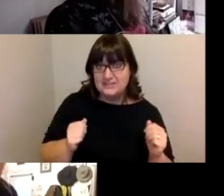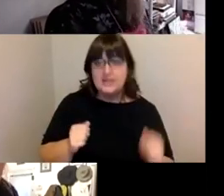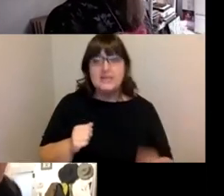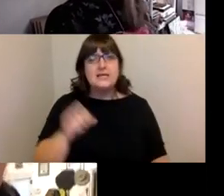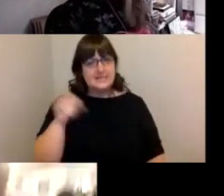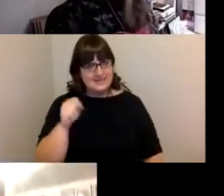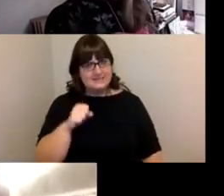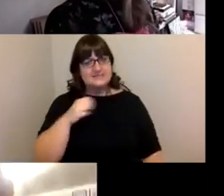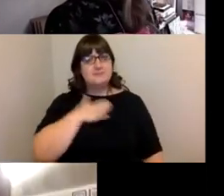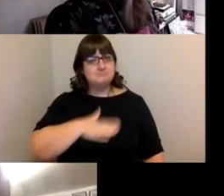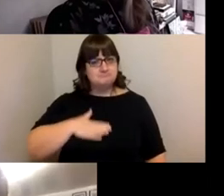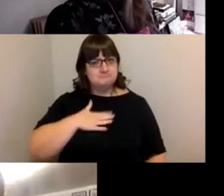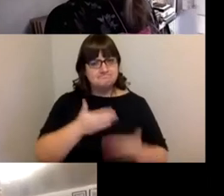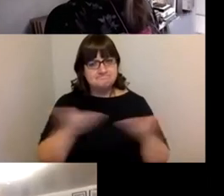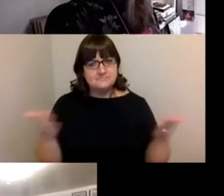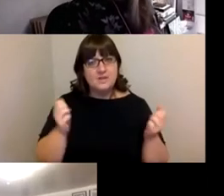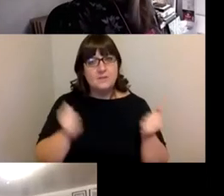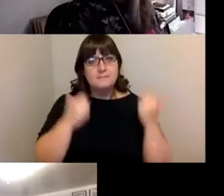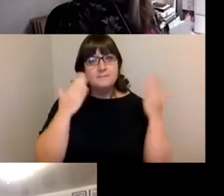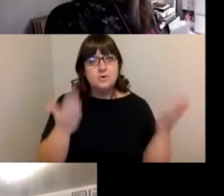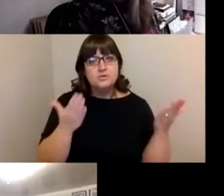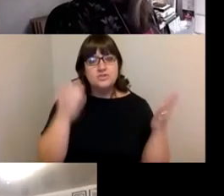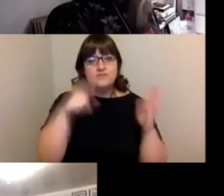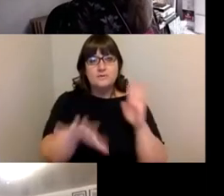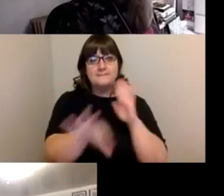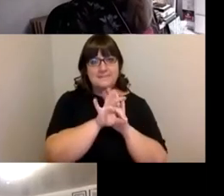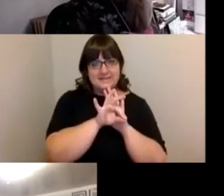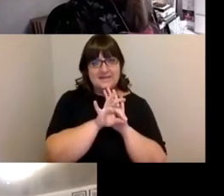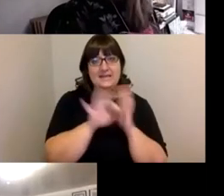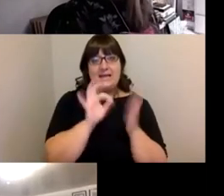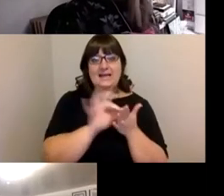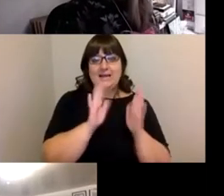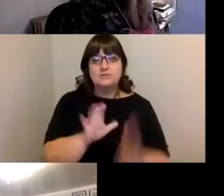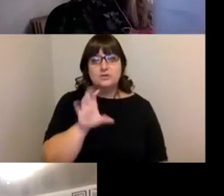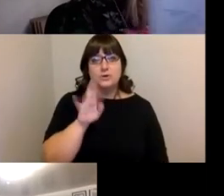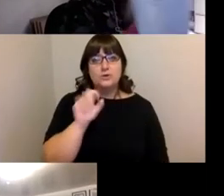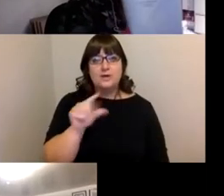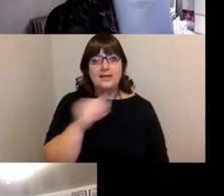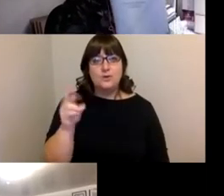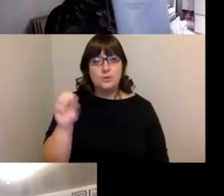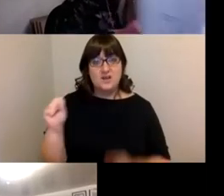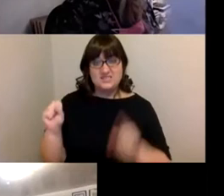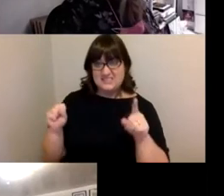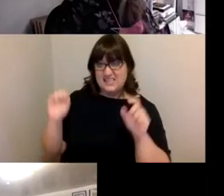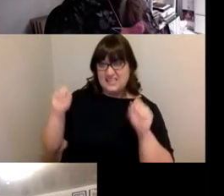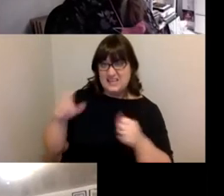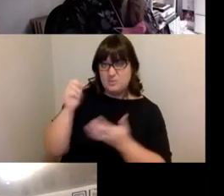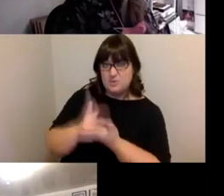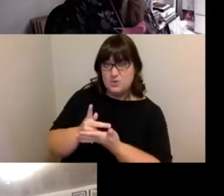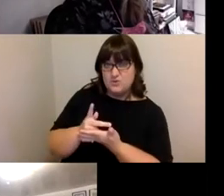have a motion to appoint the accountant, Craig and Ross? Can we approve the financial